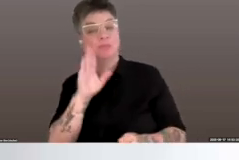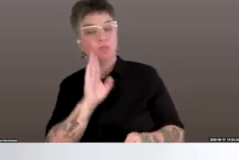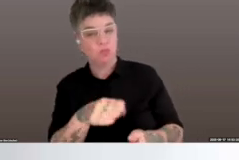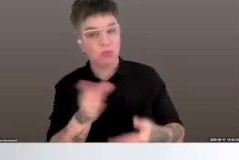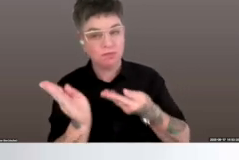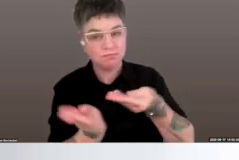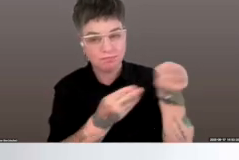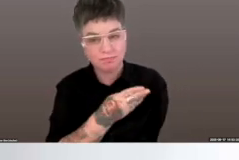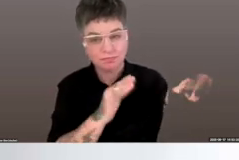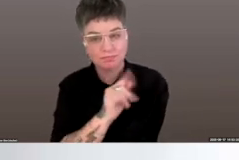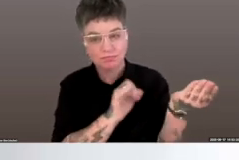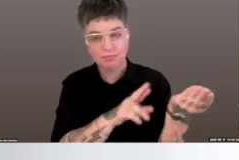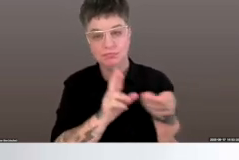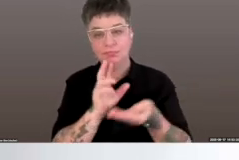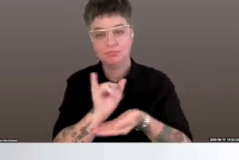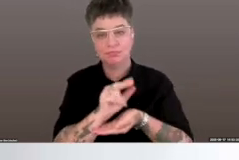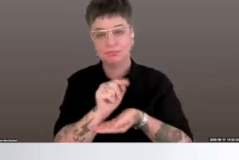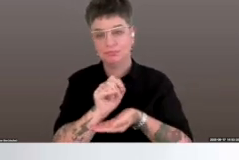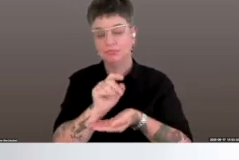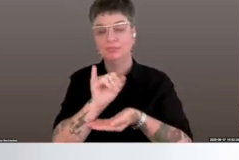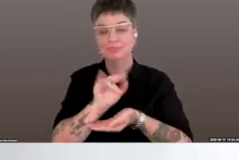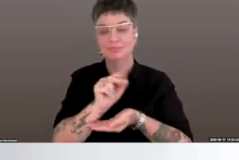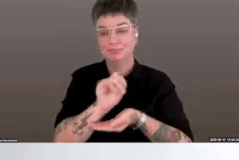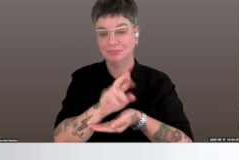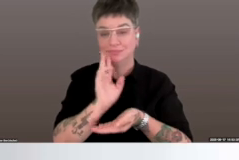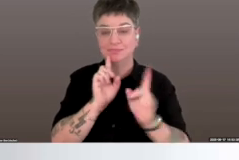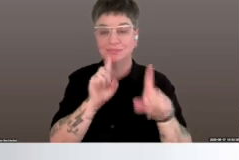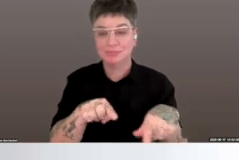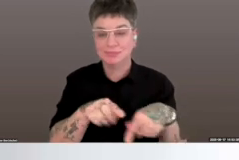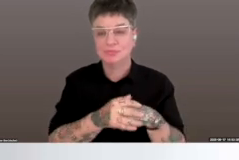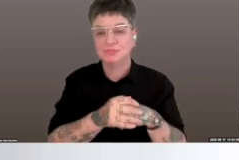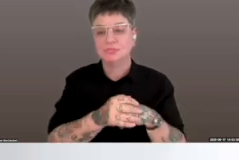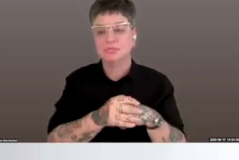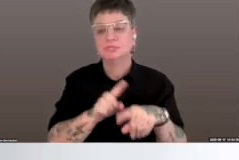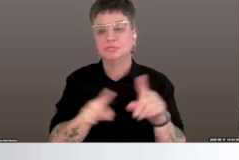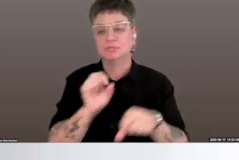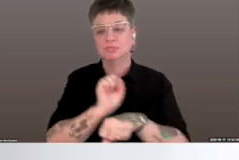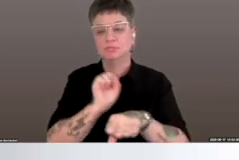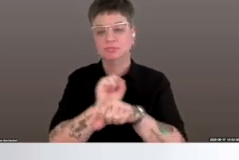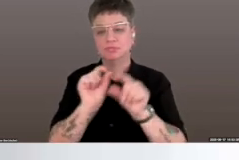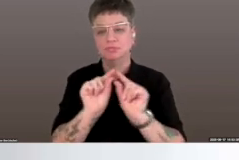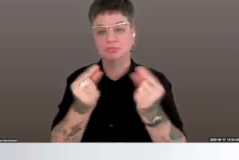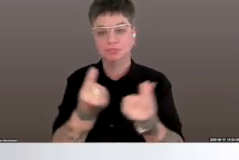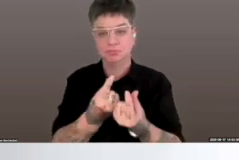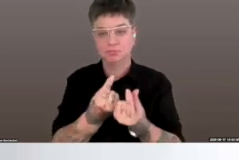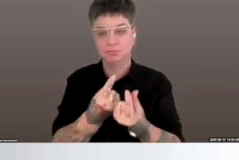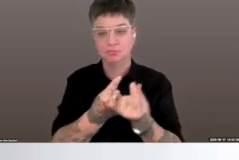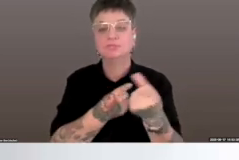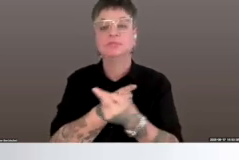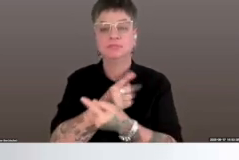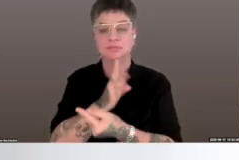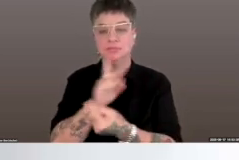the question, but just first to clarify for everybody that the work group that Jamie is referring to was